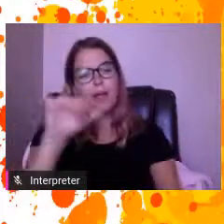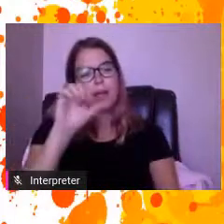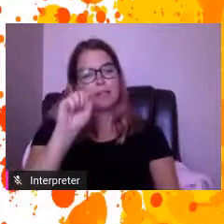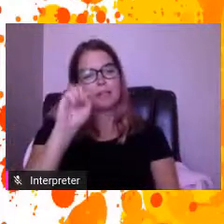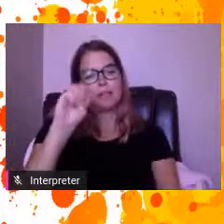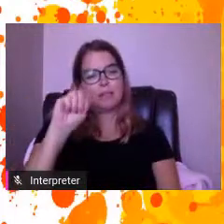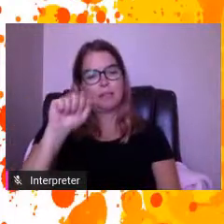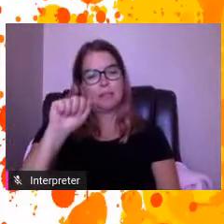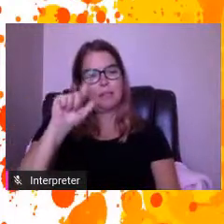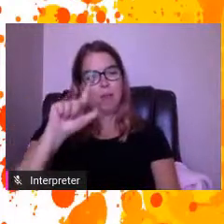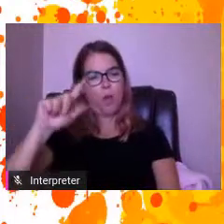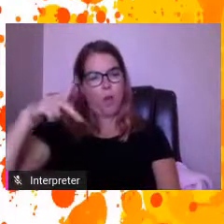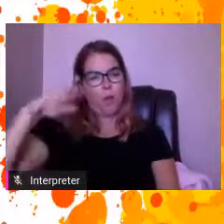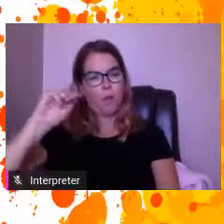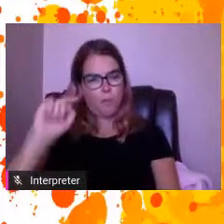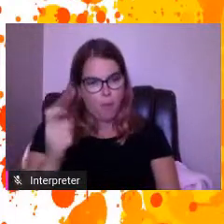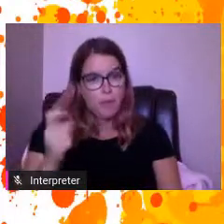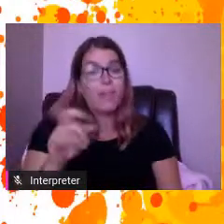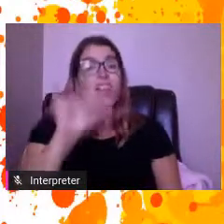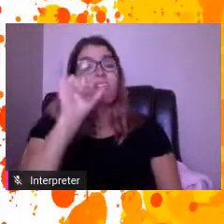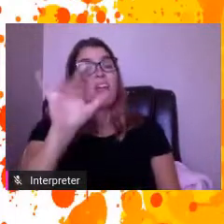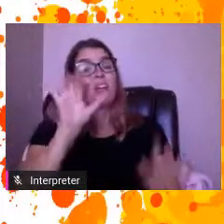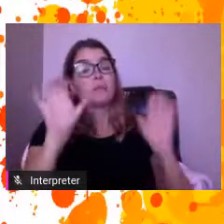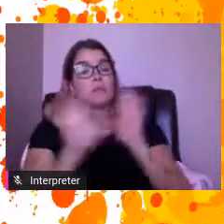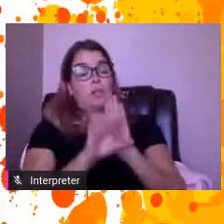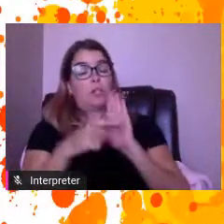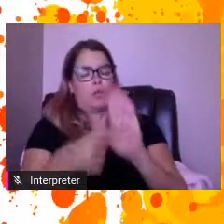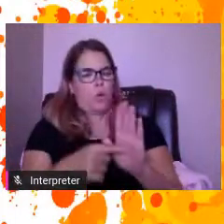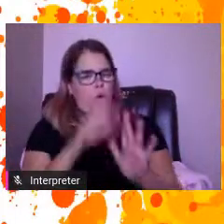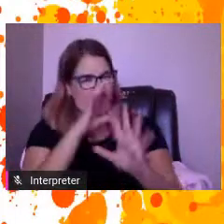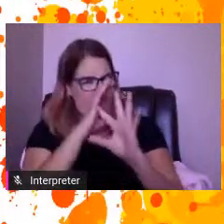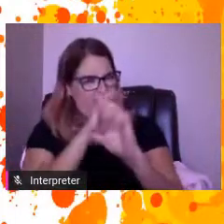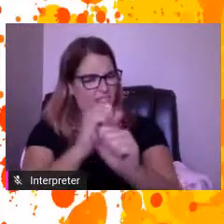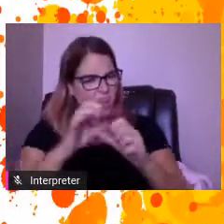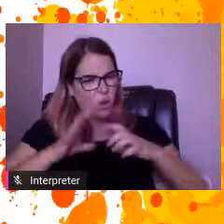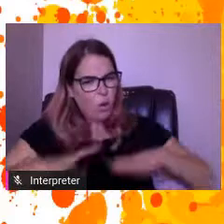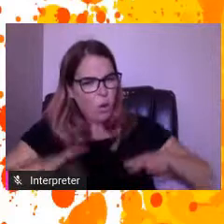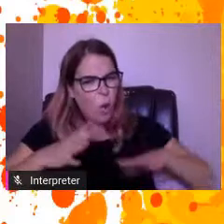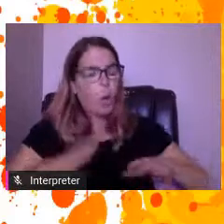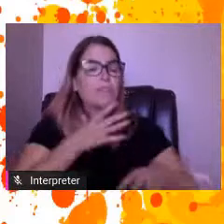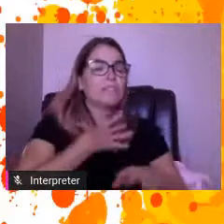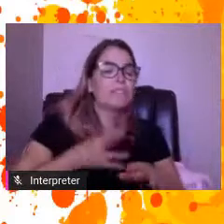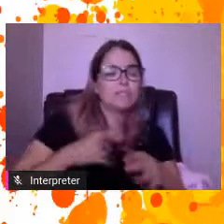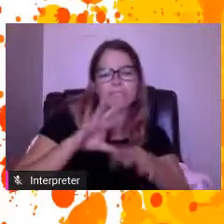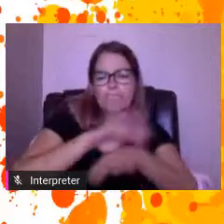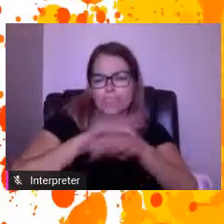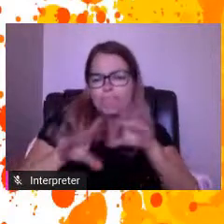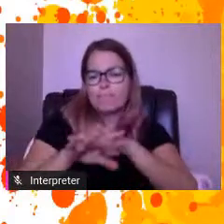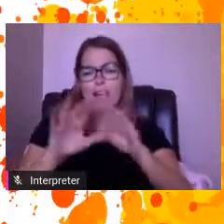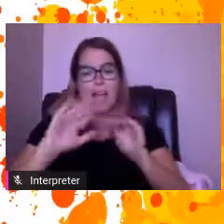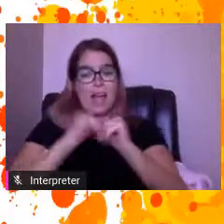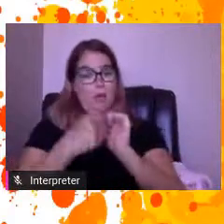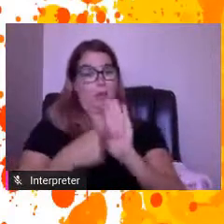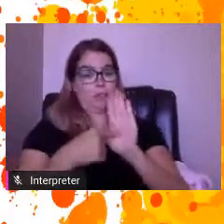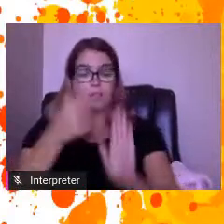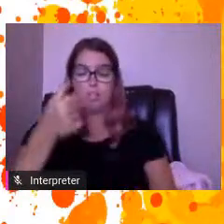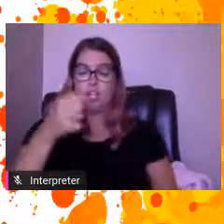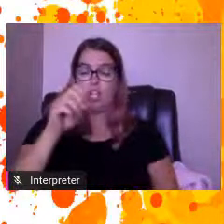is a fascinating example of how clothing and accessories as indicators of gender expression have evolved over